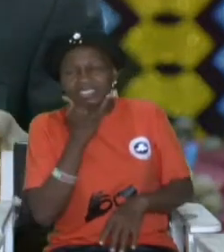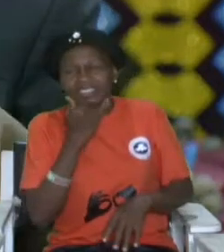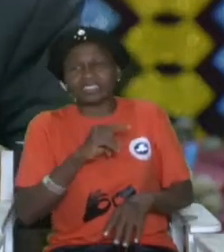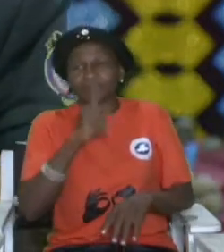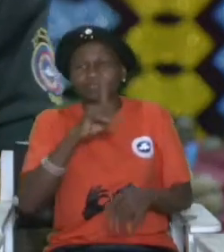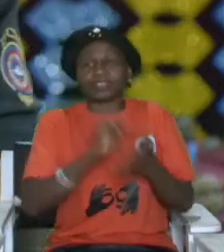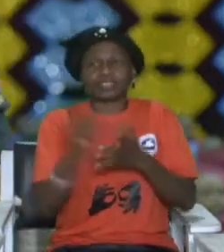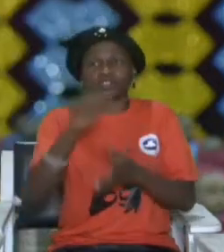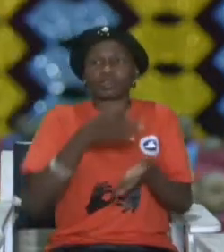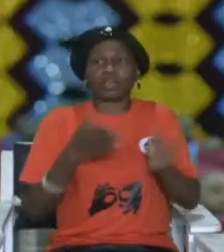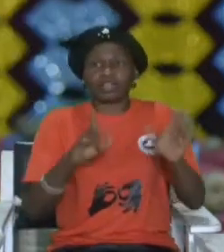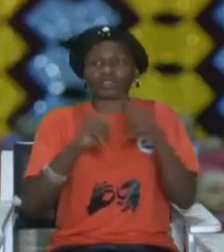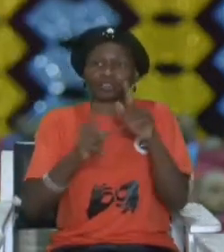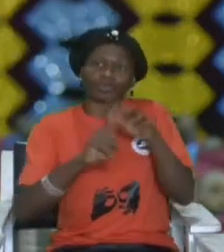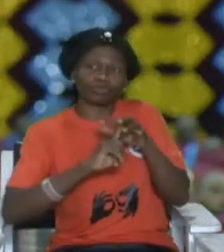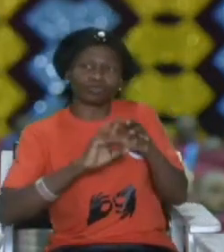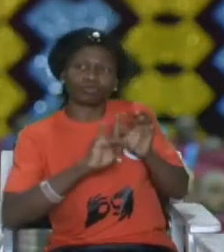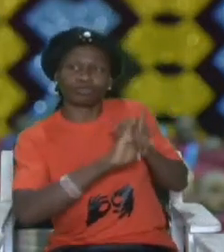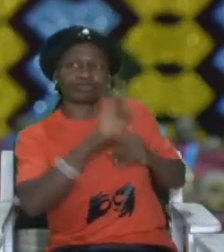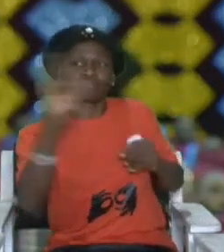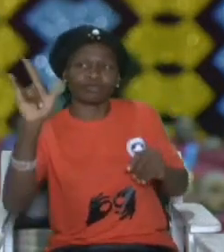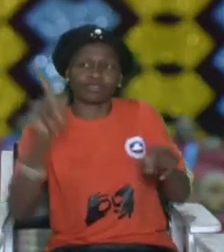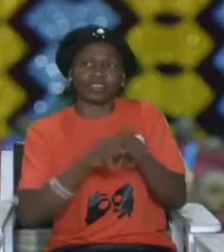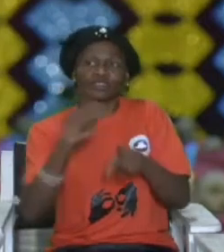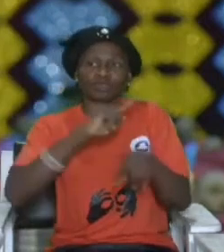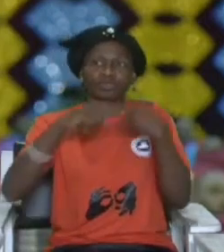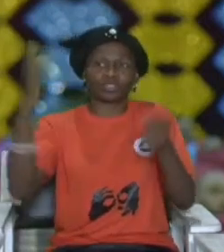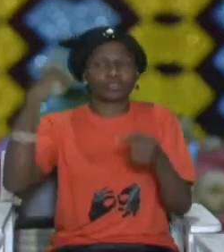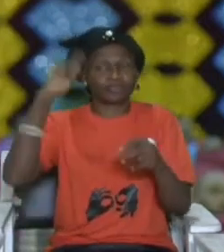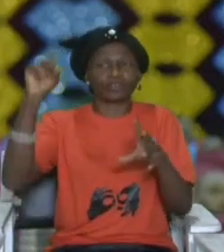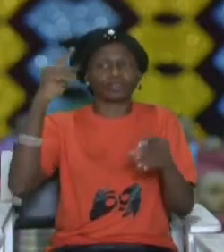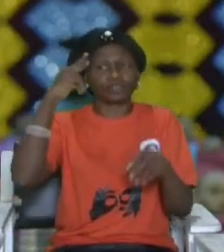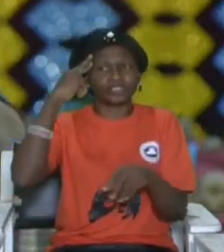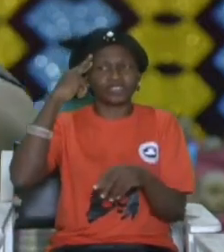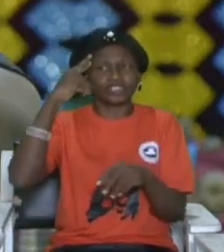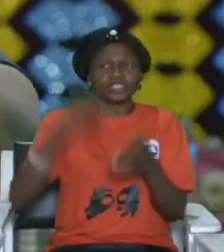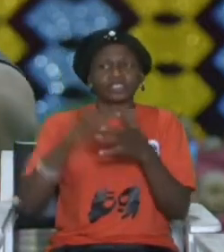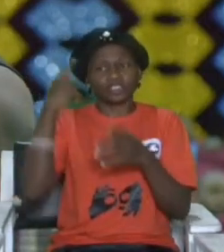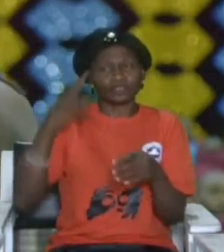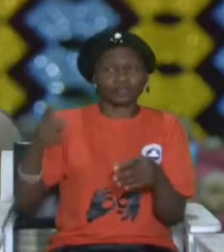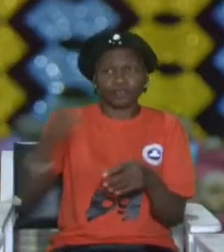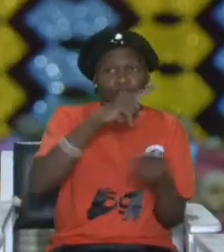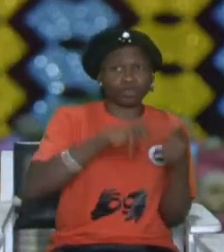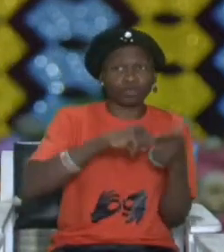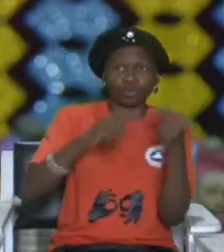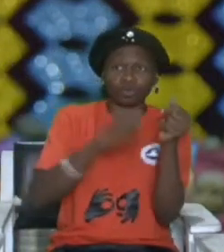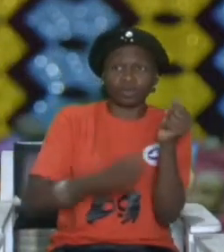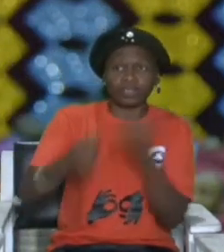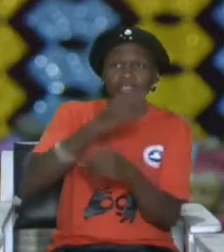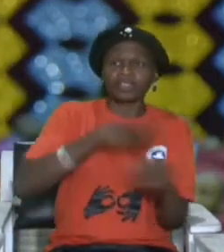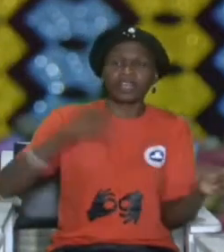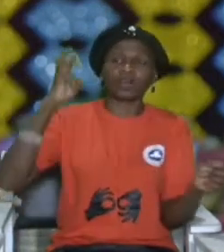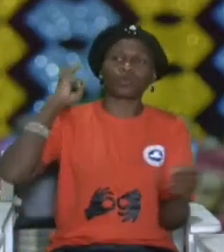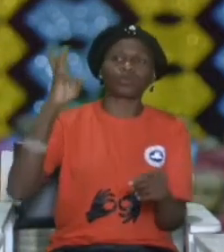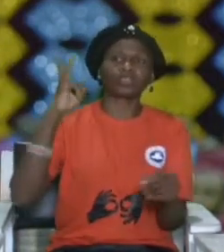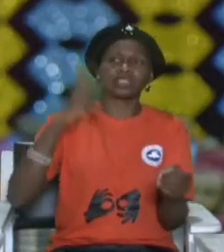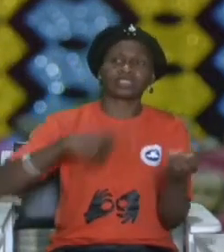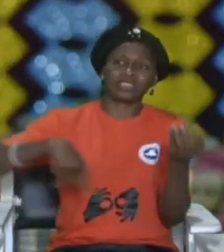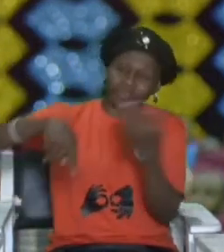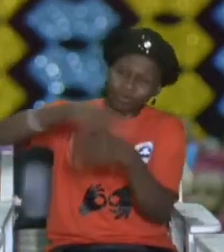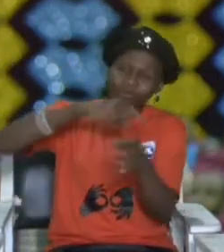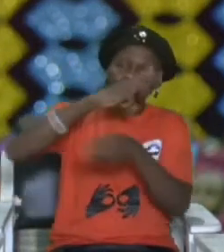you were allowed to Japa as you just going there for no reason. It is for you to go ahead and witness across the